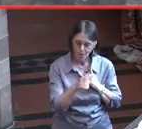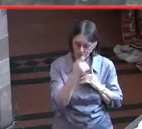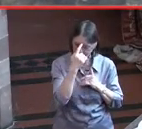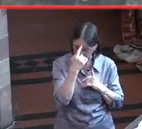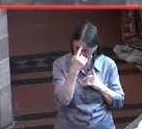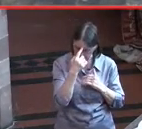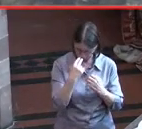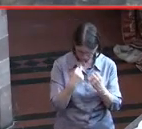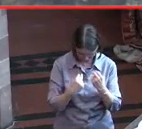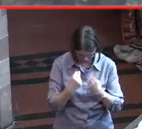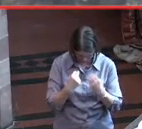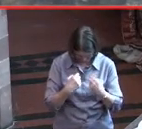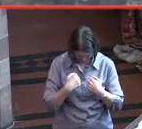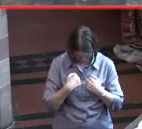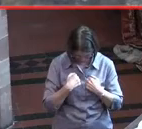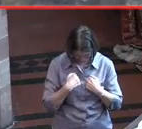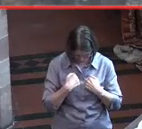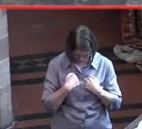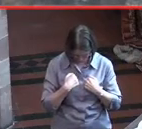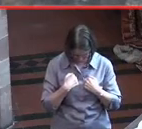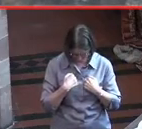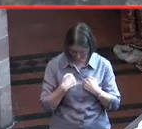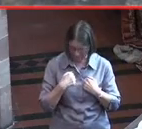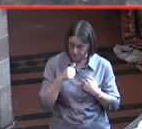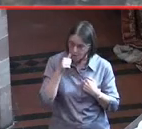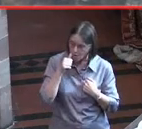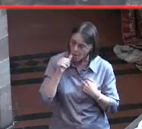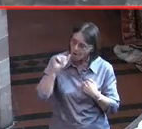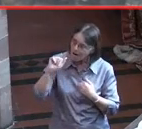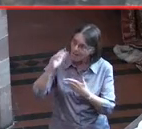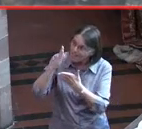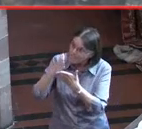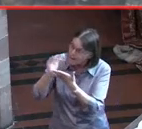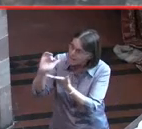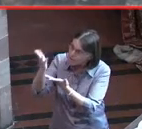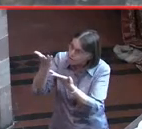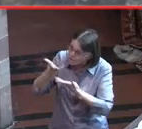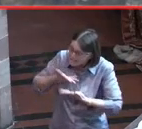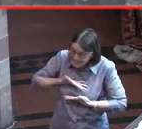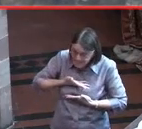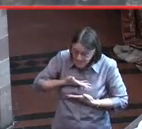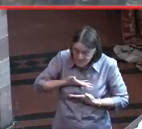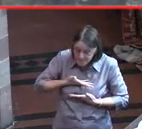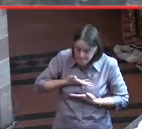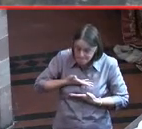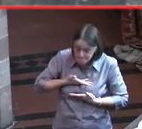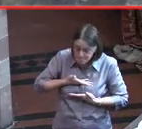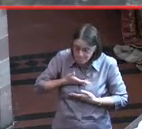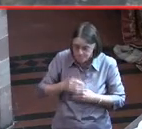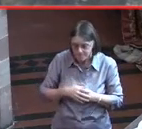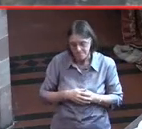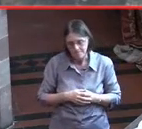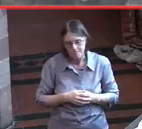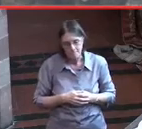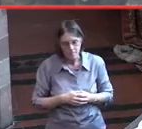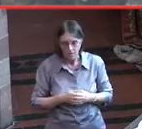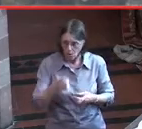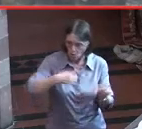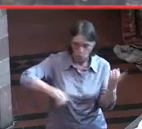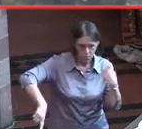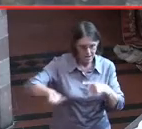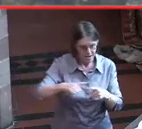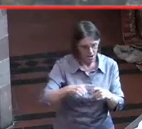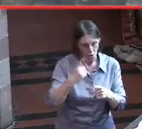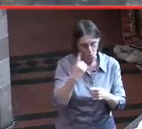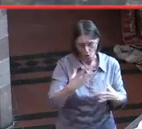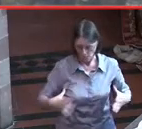judgment, each according to the measure of faith that God has assigned. For as in one body we have many